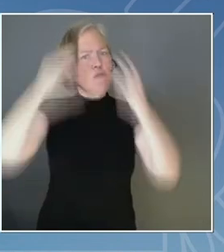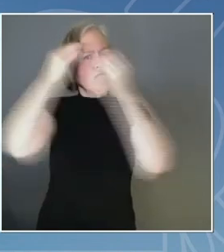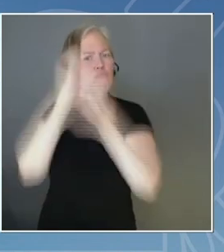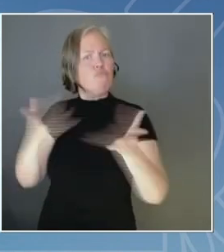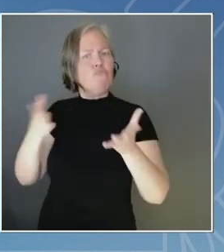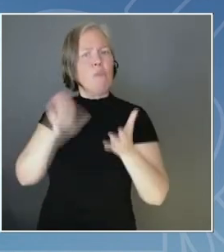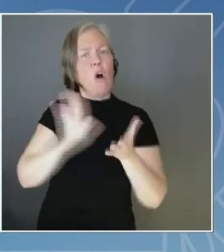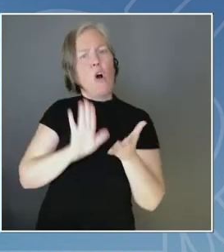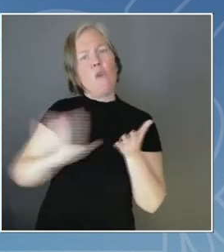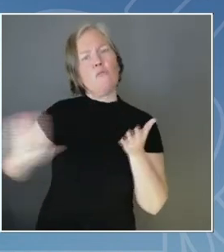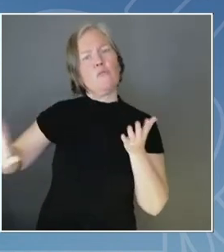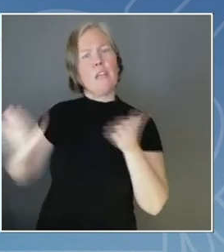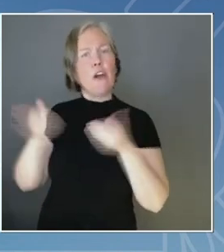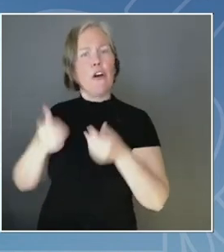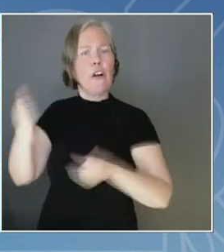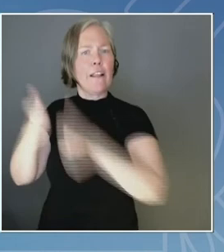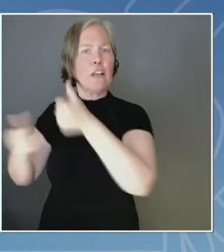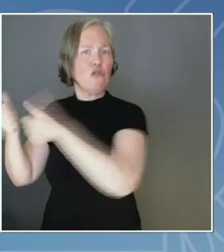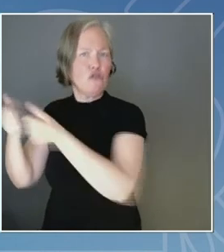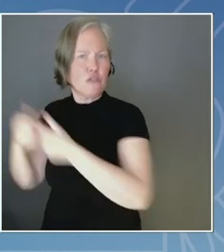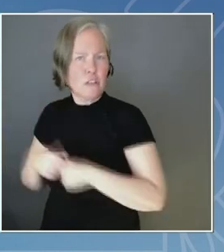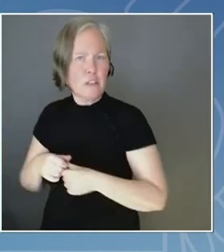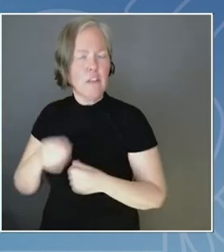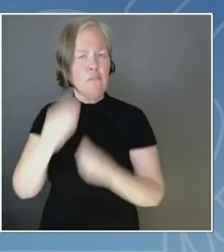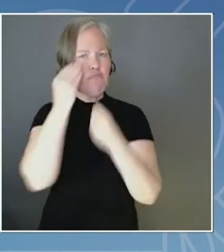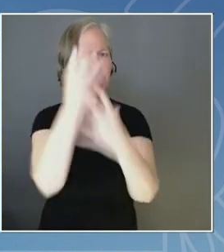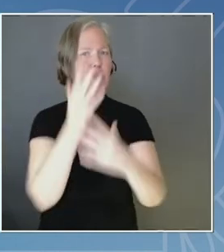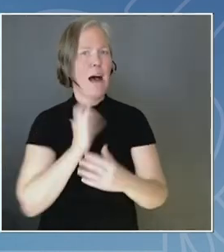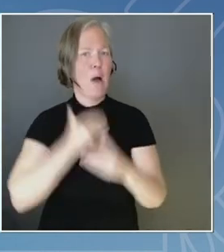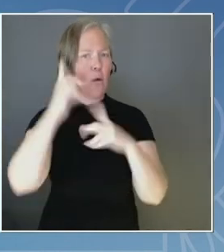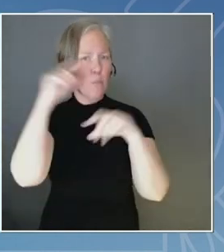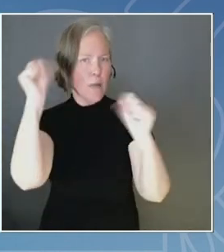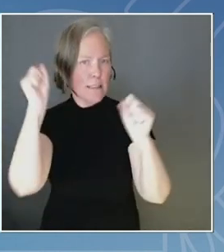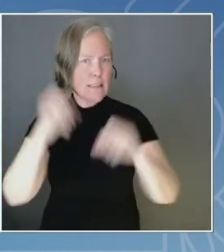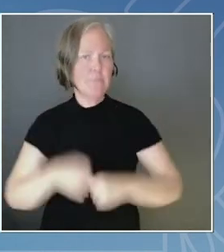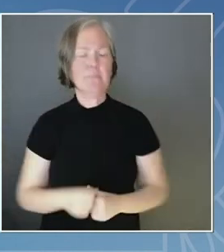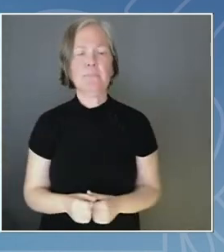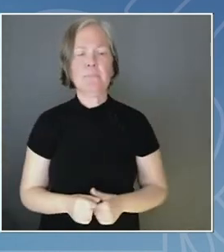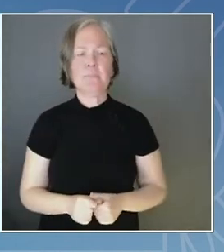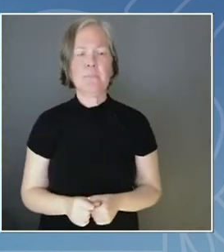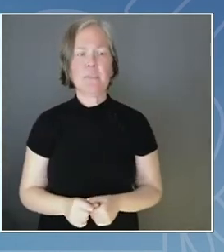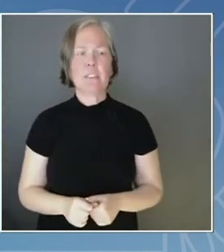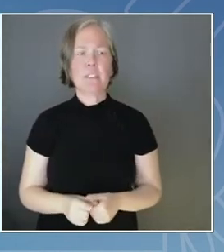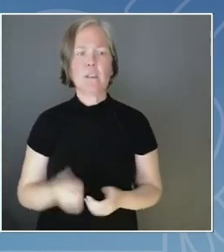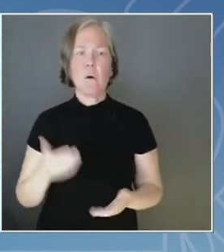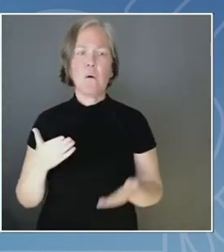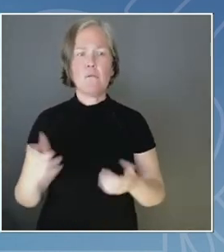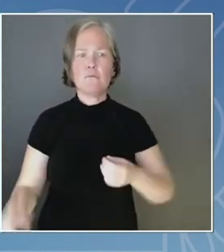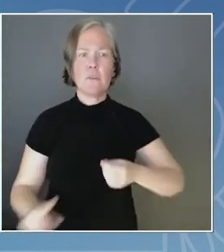with the president and our leadership? So maybe I can ask Dr. Quay to go first.